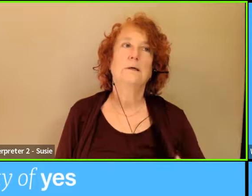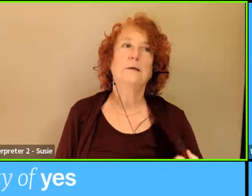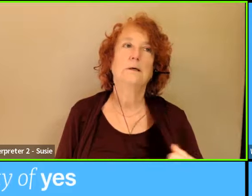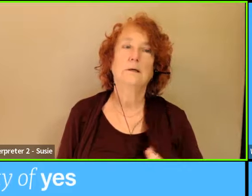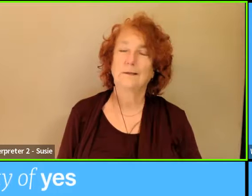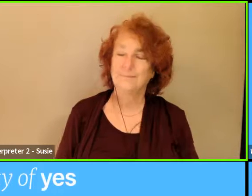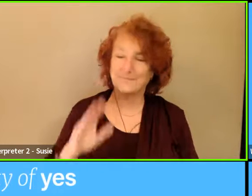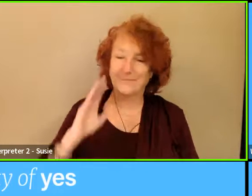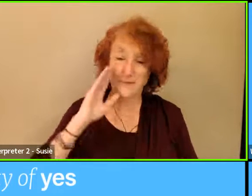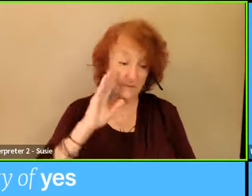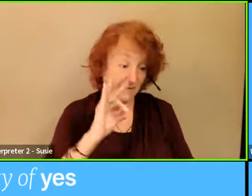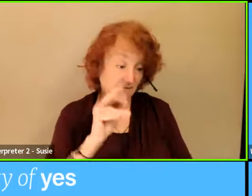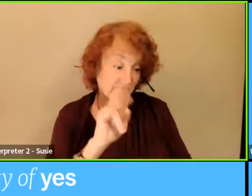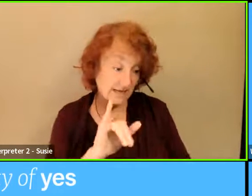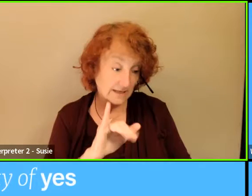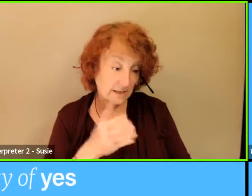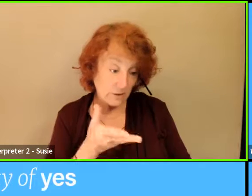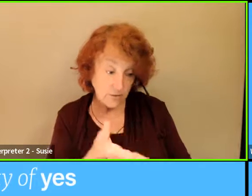Hi, Fanny, are you there?